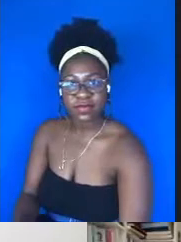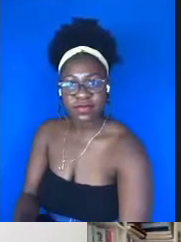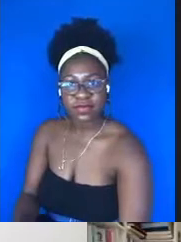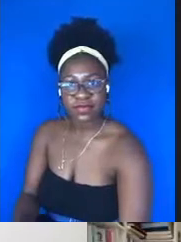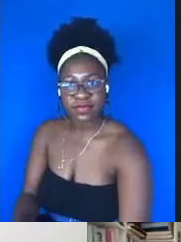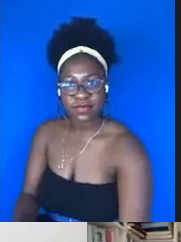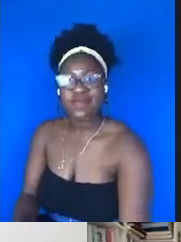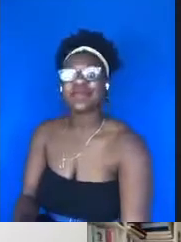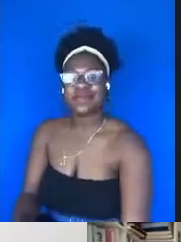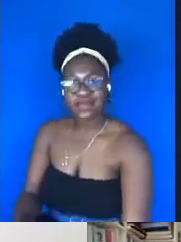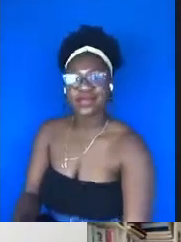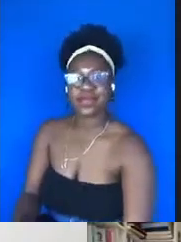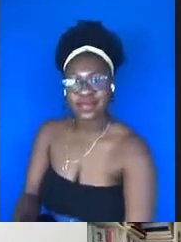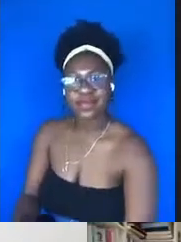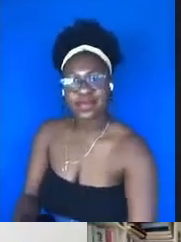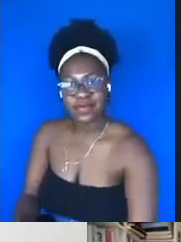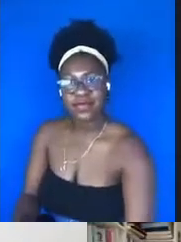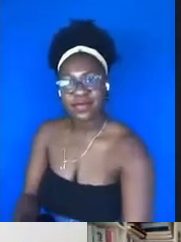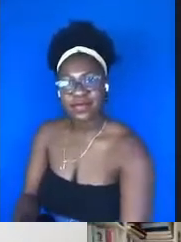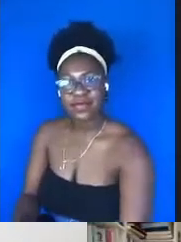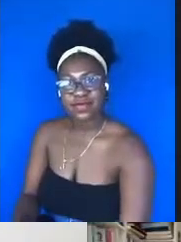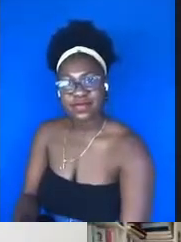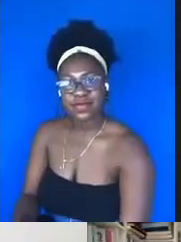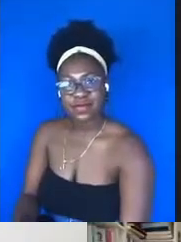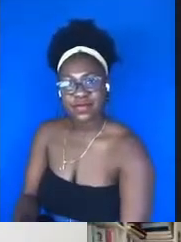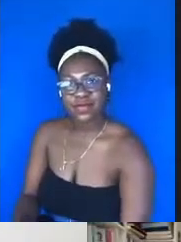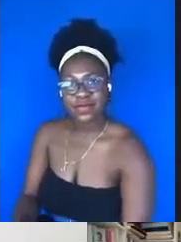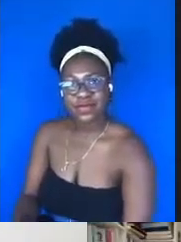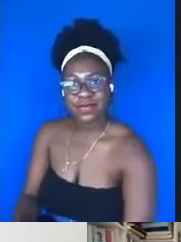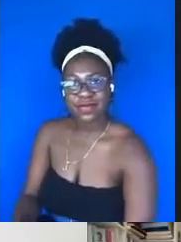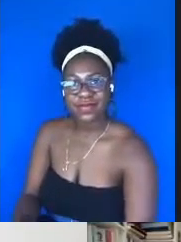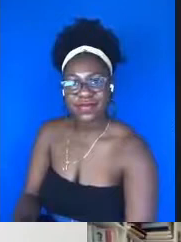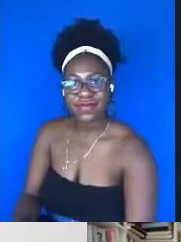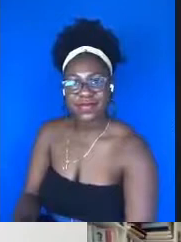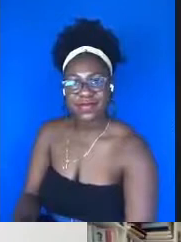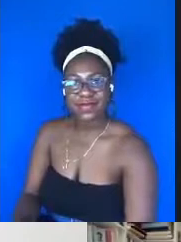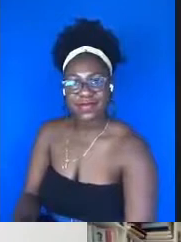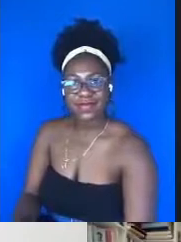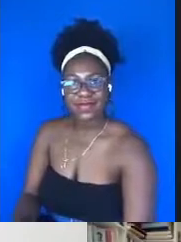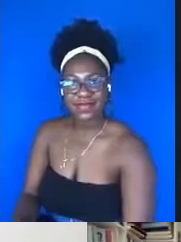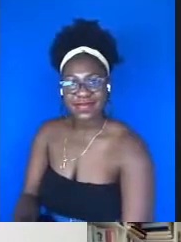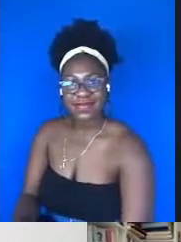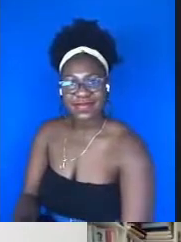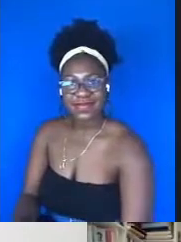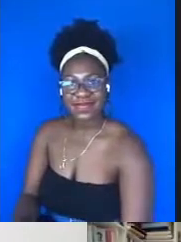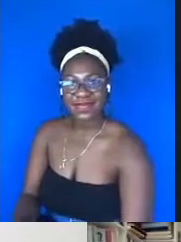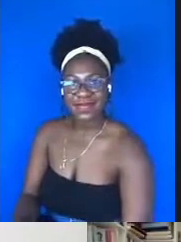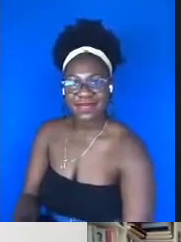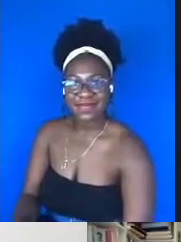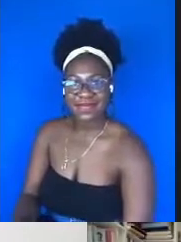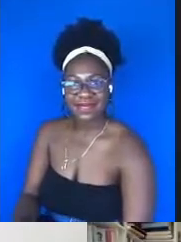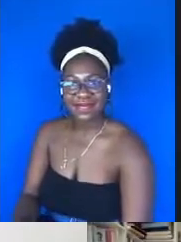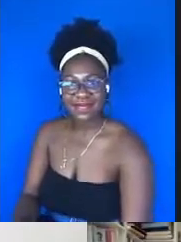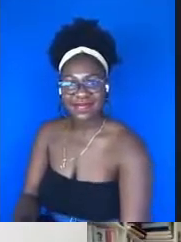other. I think, you know, for me, like in rehearsals, like it has felt really playful. It has felt like